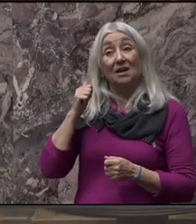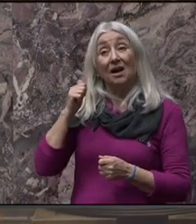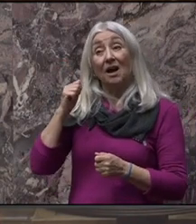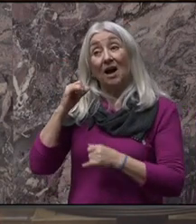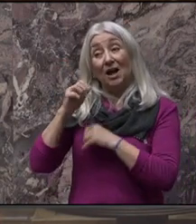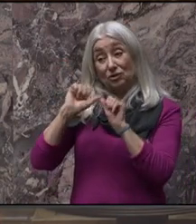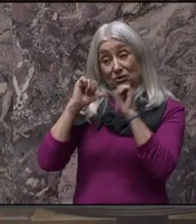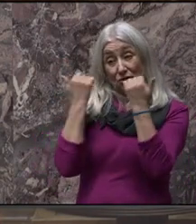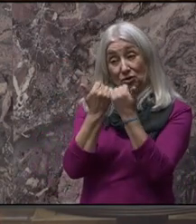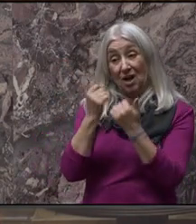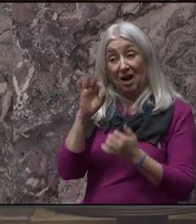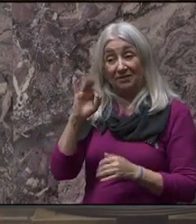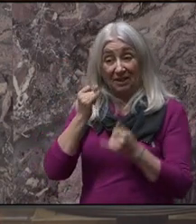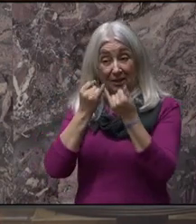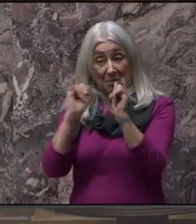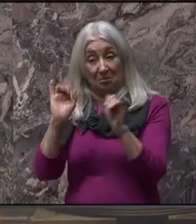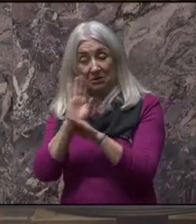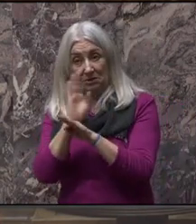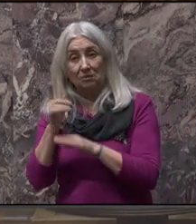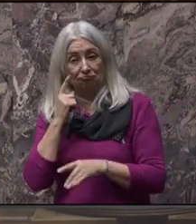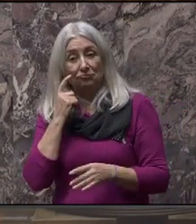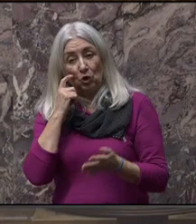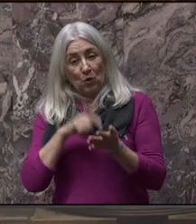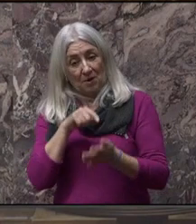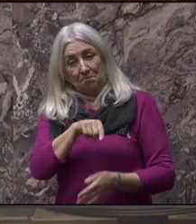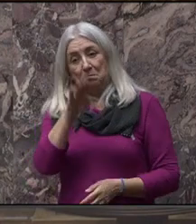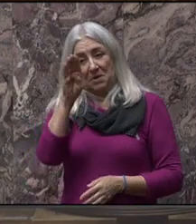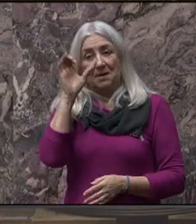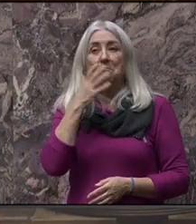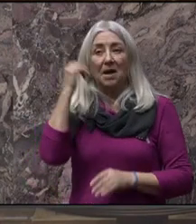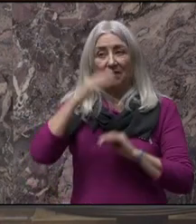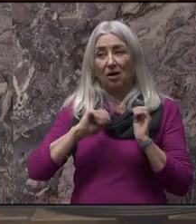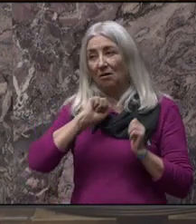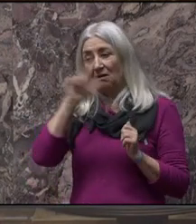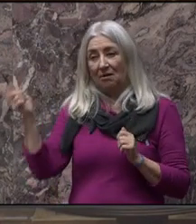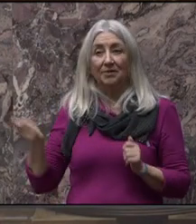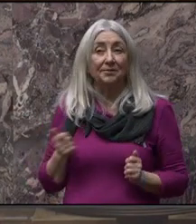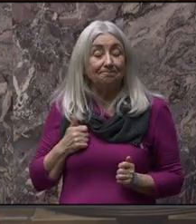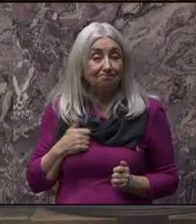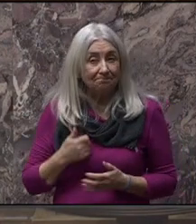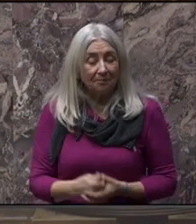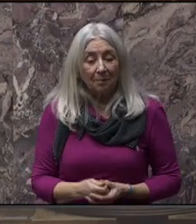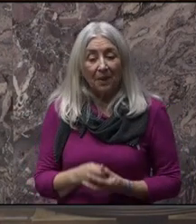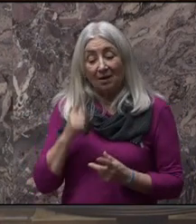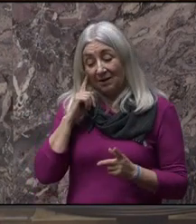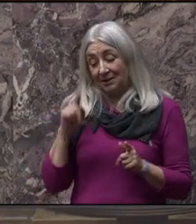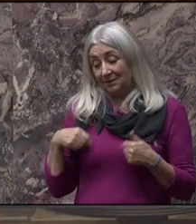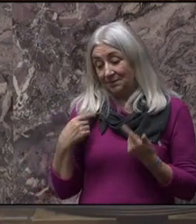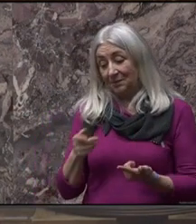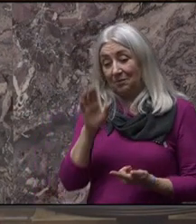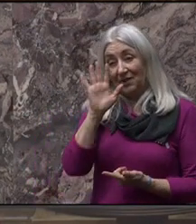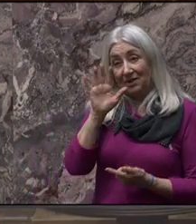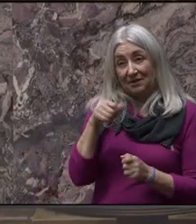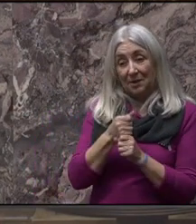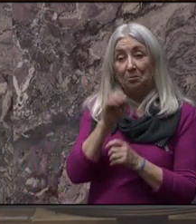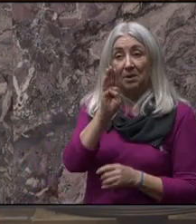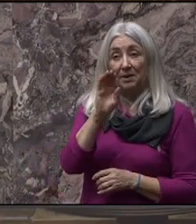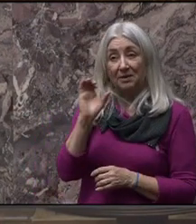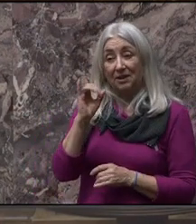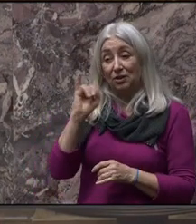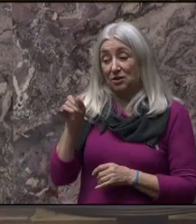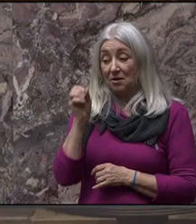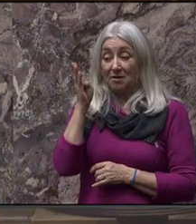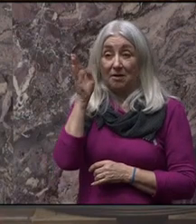this year as leading the country. For 5 years, the BC Jobs Plan has